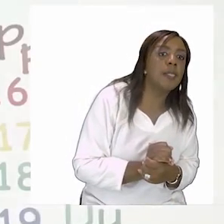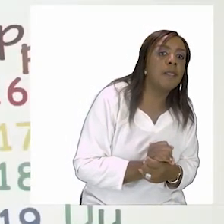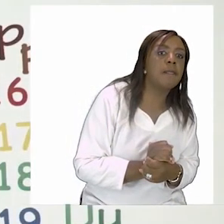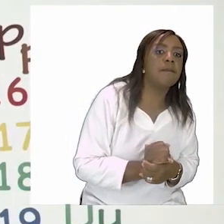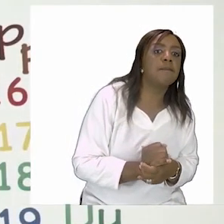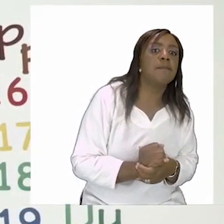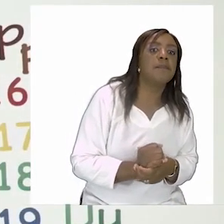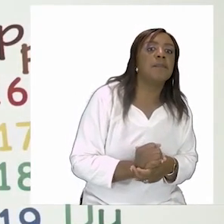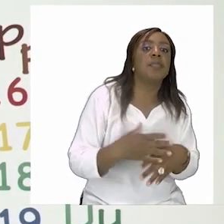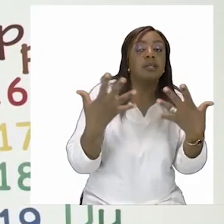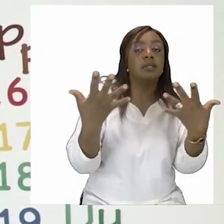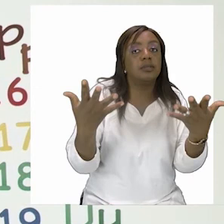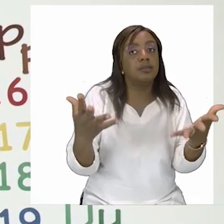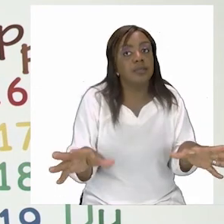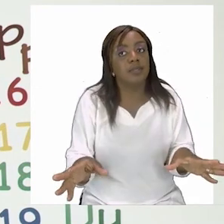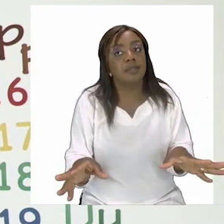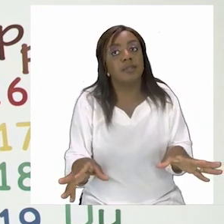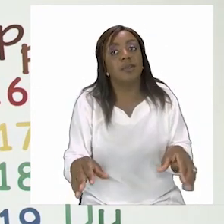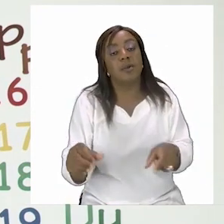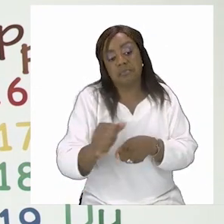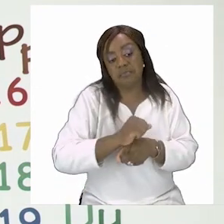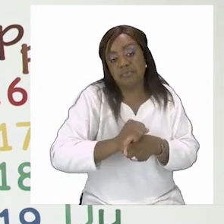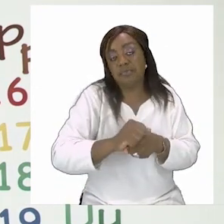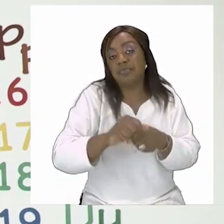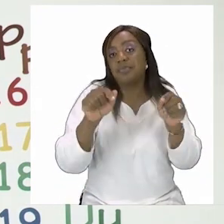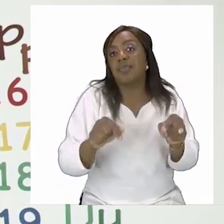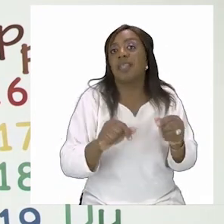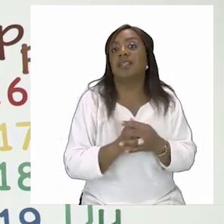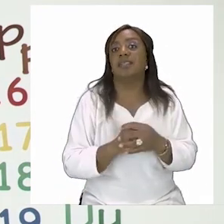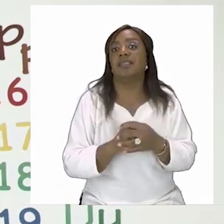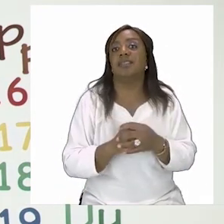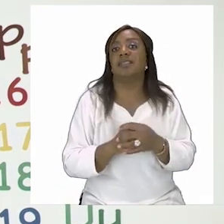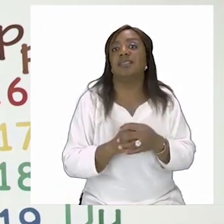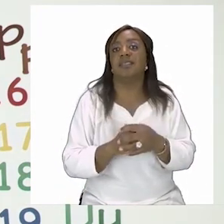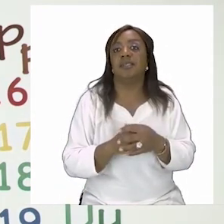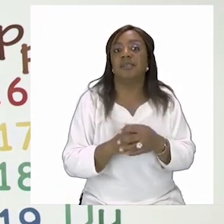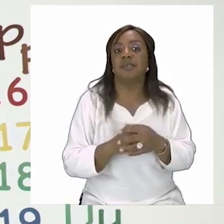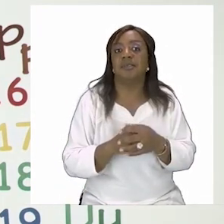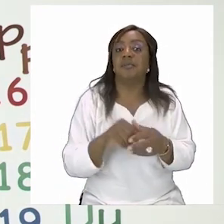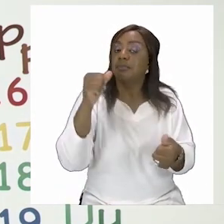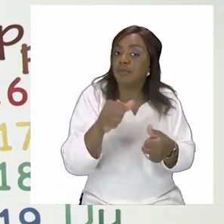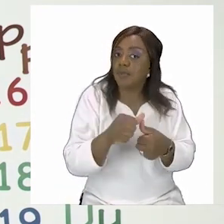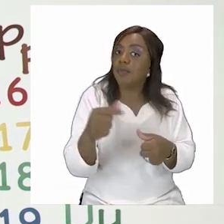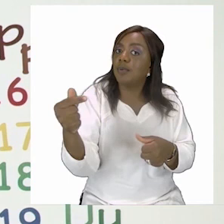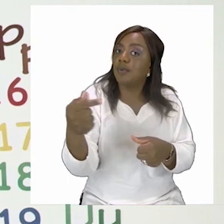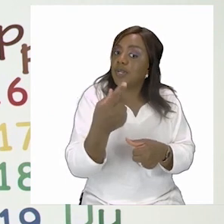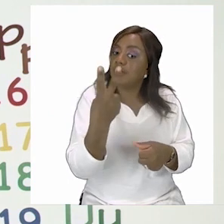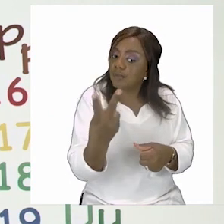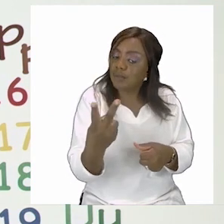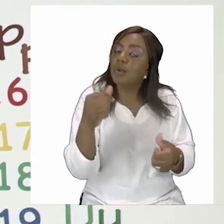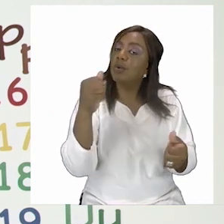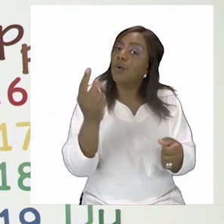We have now come to the end of our lesson. Remember, grade twos, make sure you